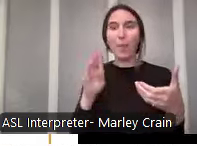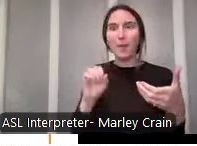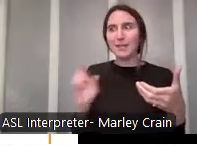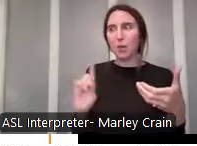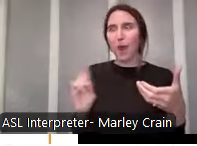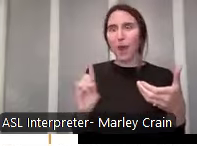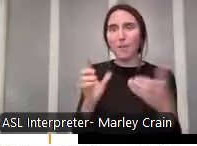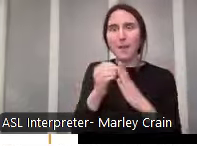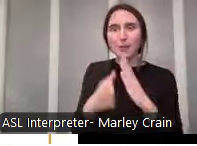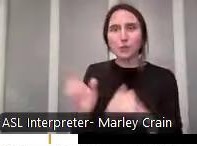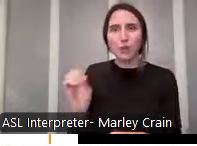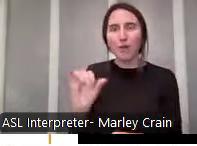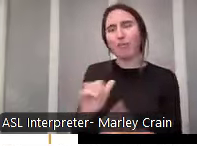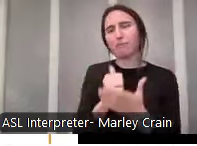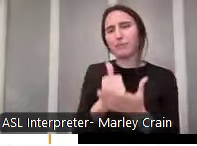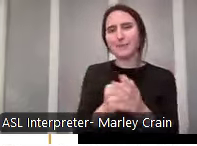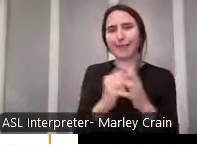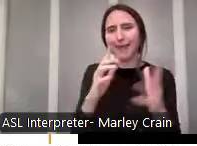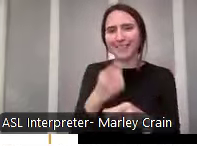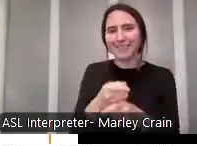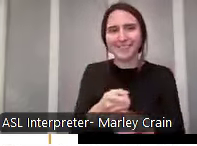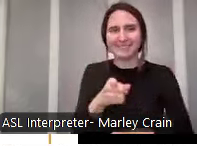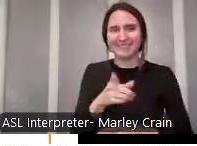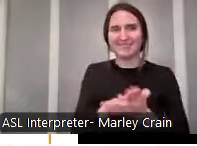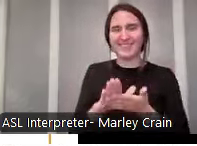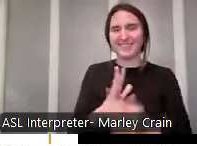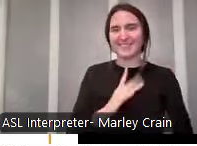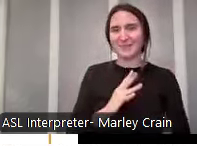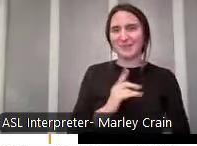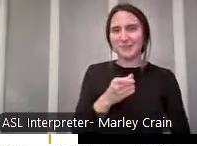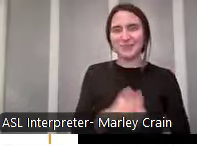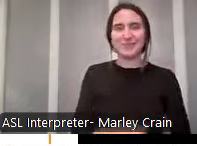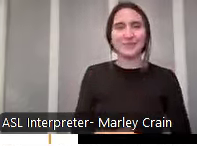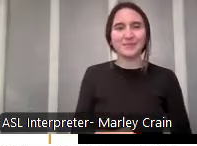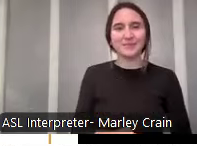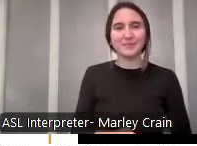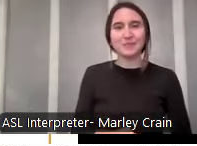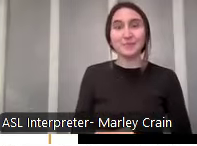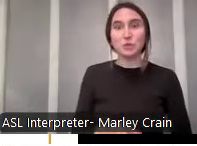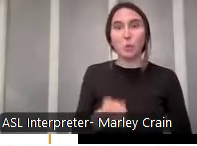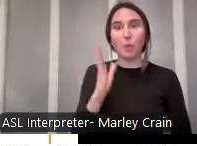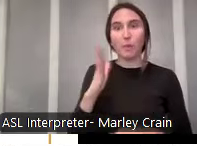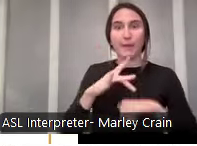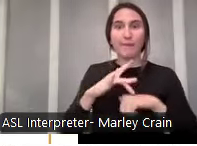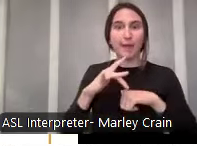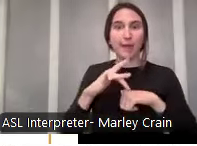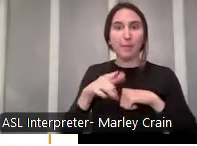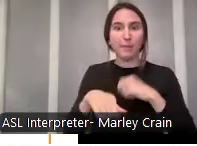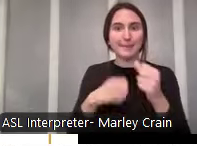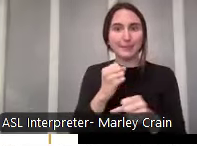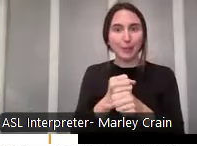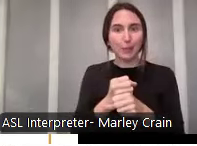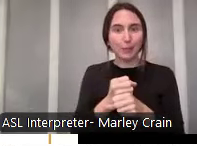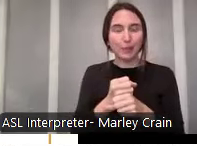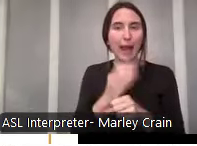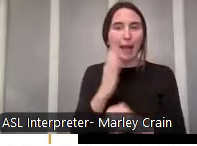parents to know. So this is something that should be available, and many parents really